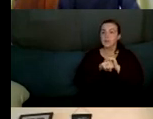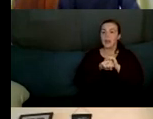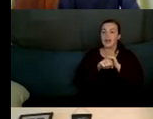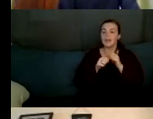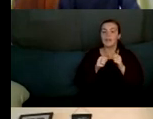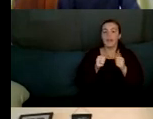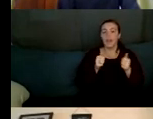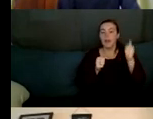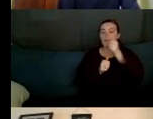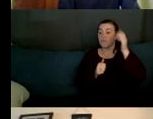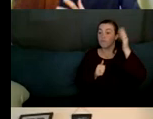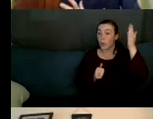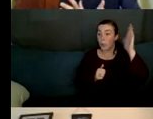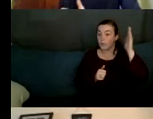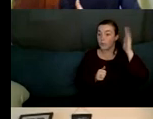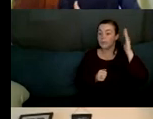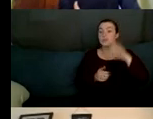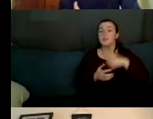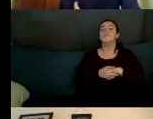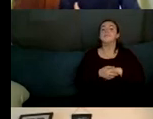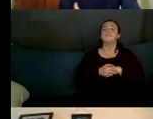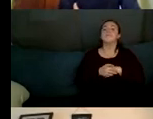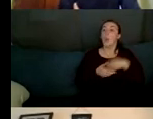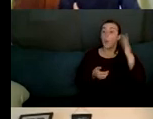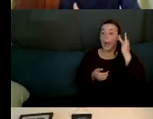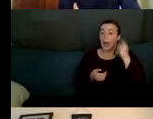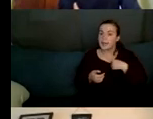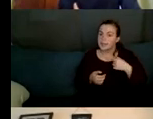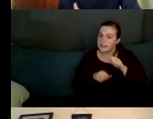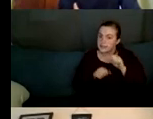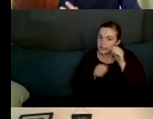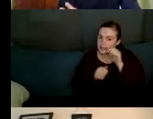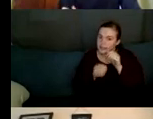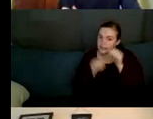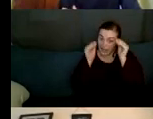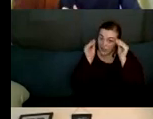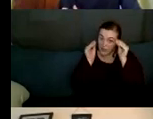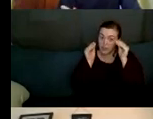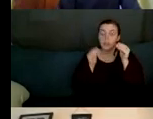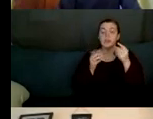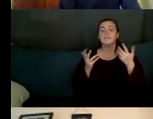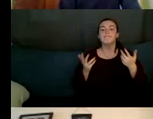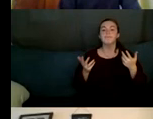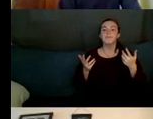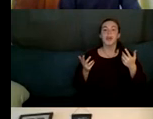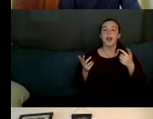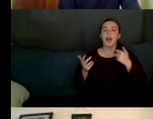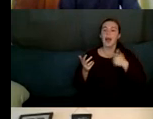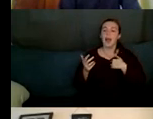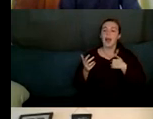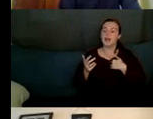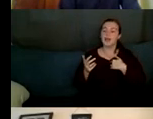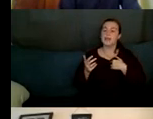in Rivenoak. So why am I teaching this class? So I was